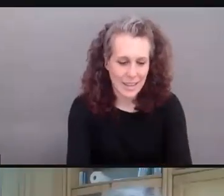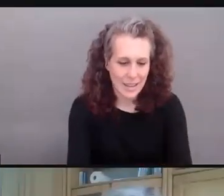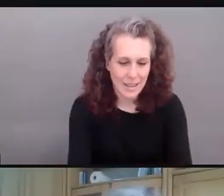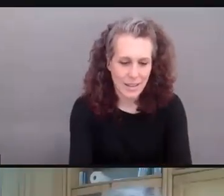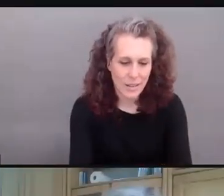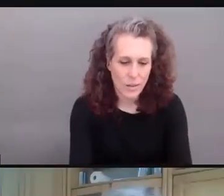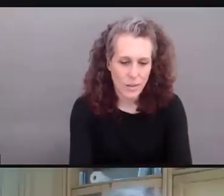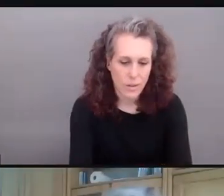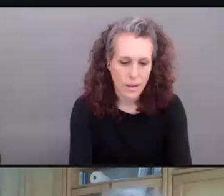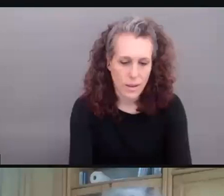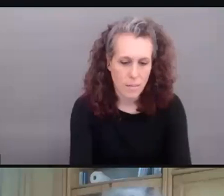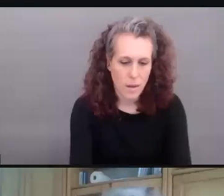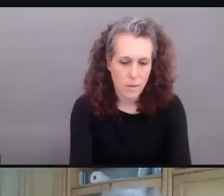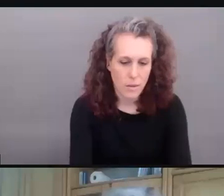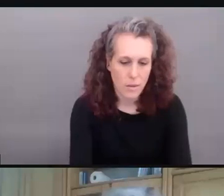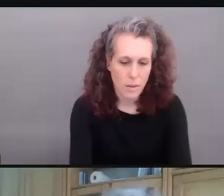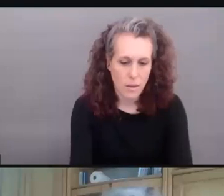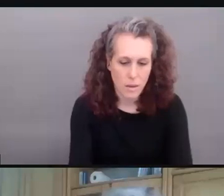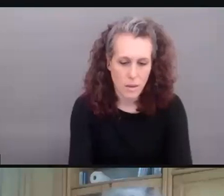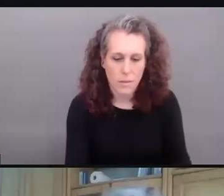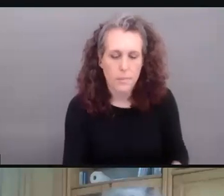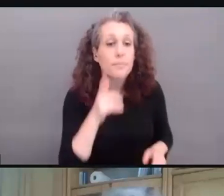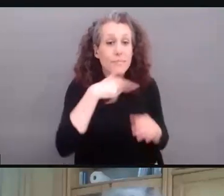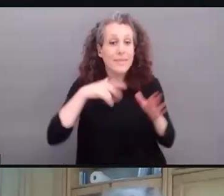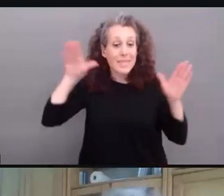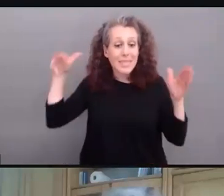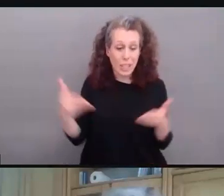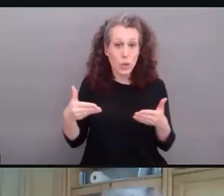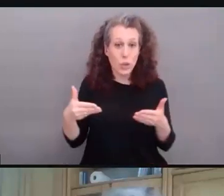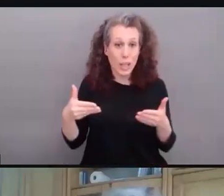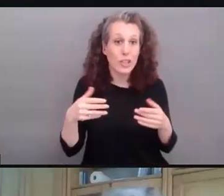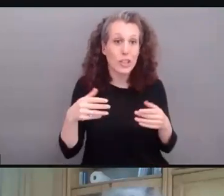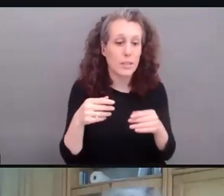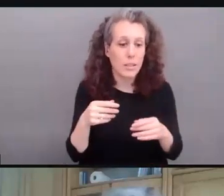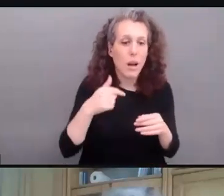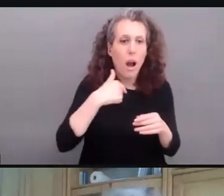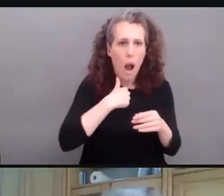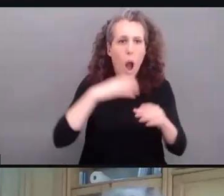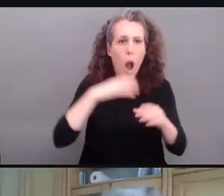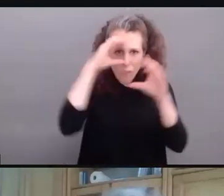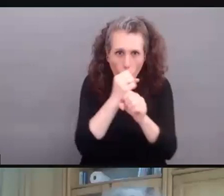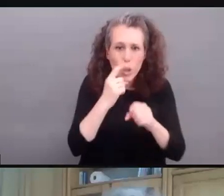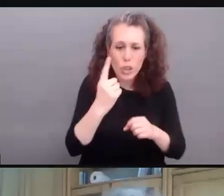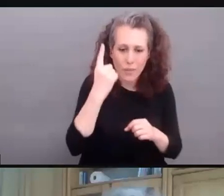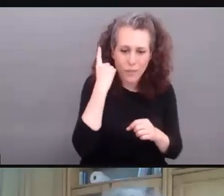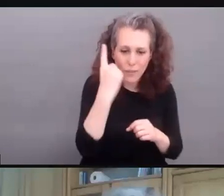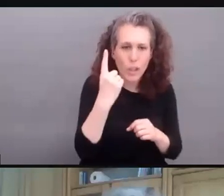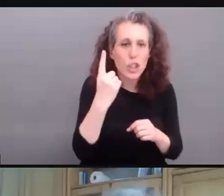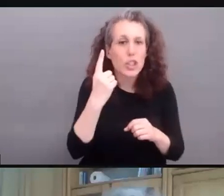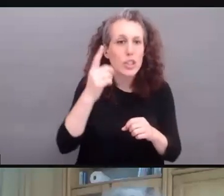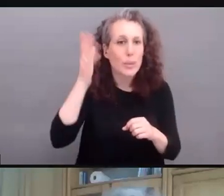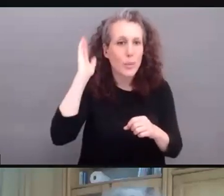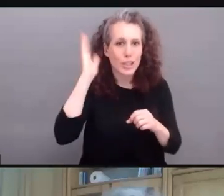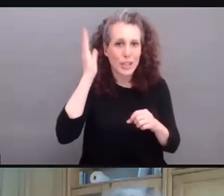much, Fernando, for this nice introduction. And I will focus in this first presentation, first part on